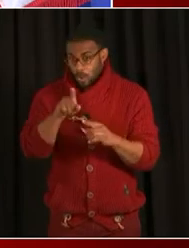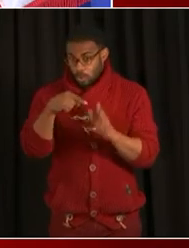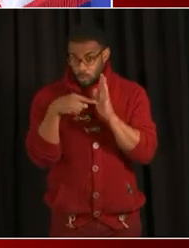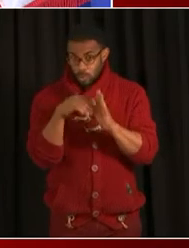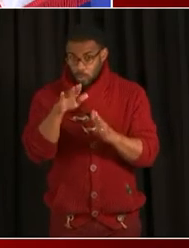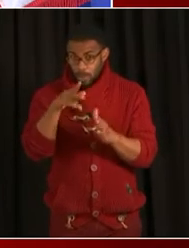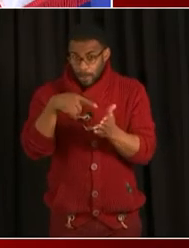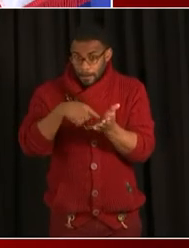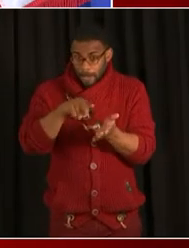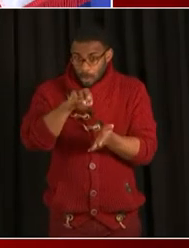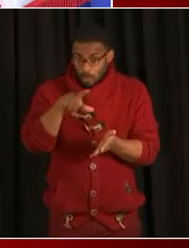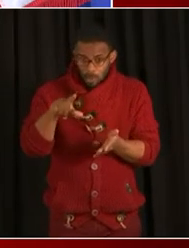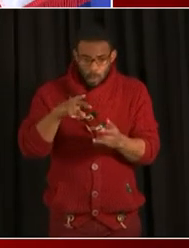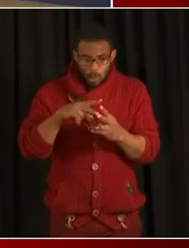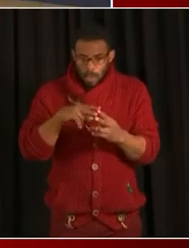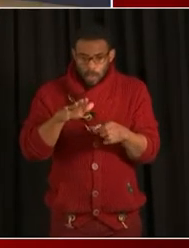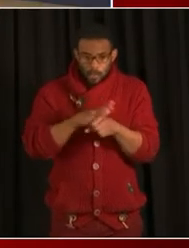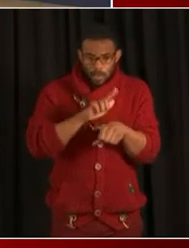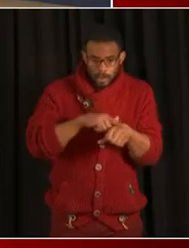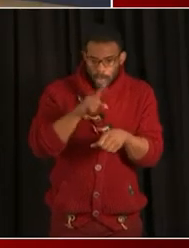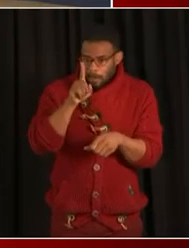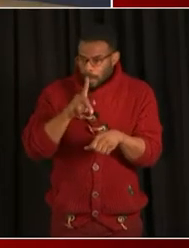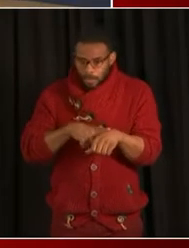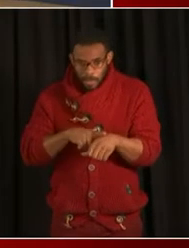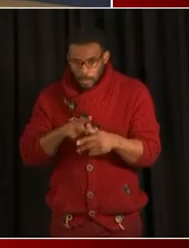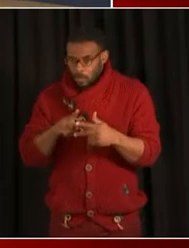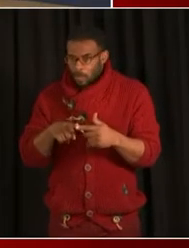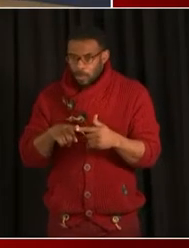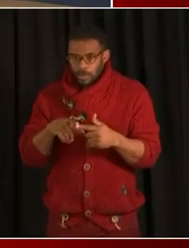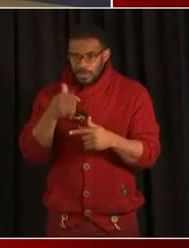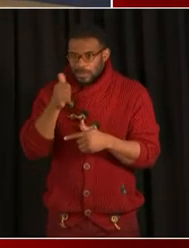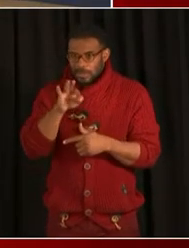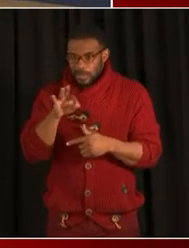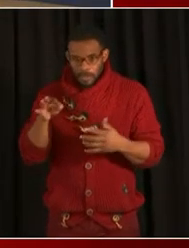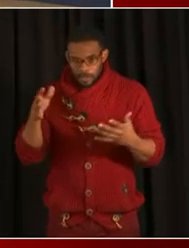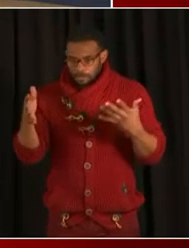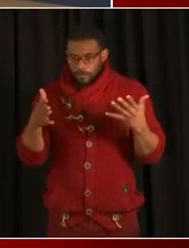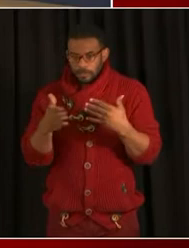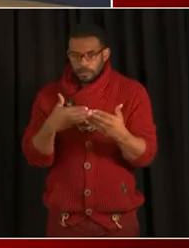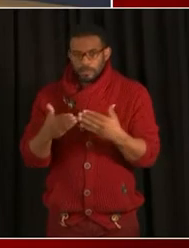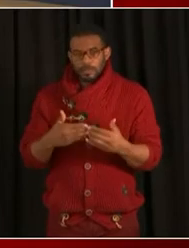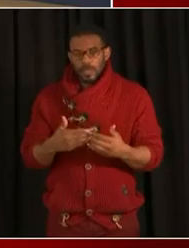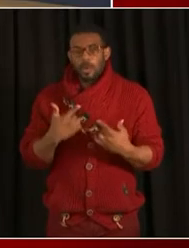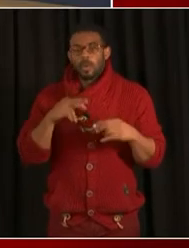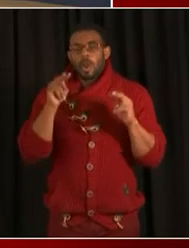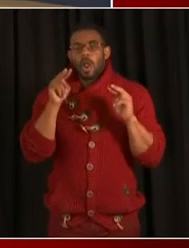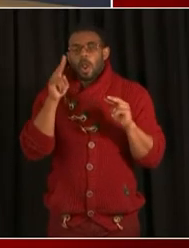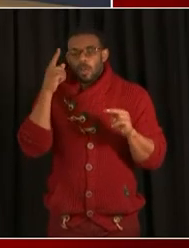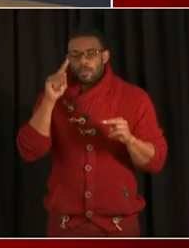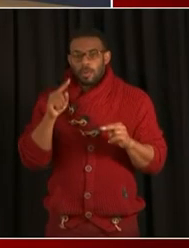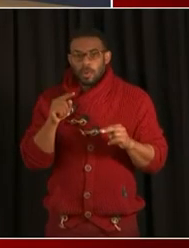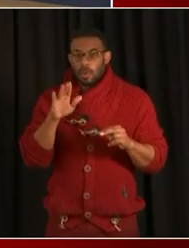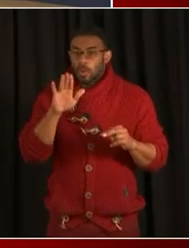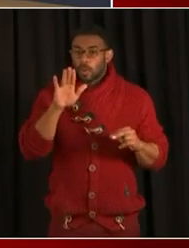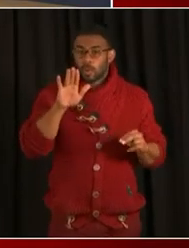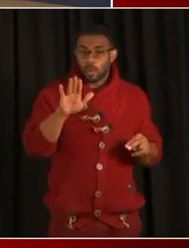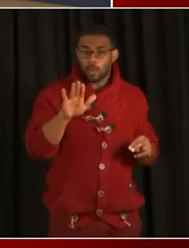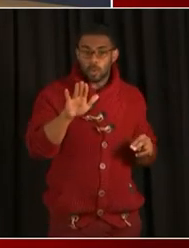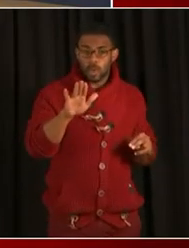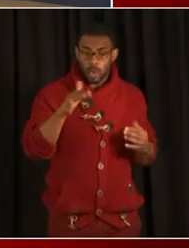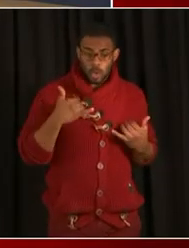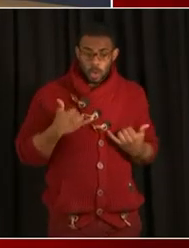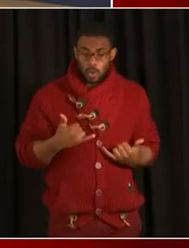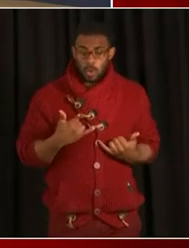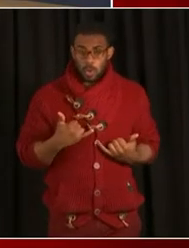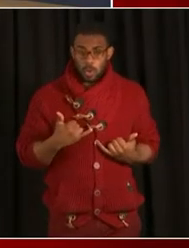when you're showing your payroll, whether it's full-time, part-time, or 1099s, we're looking for